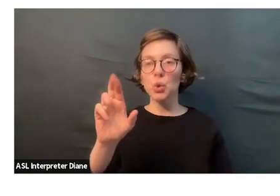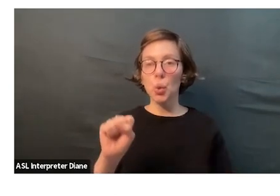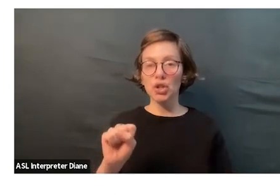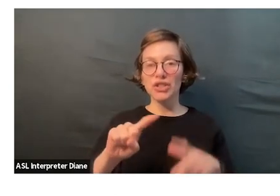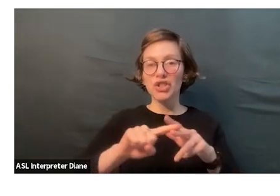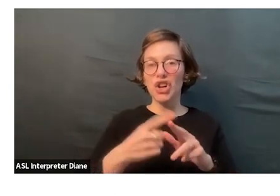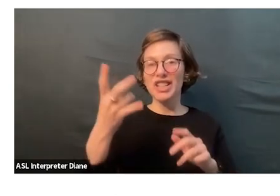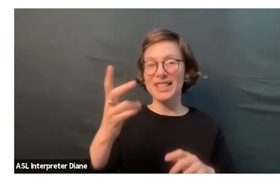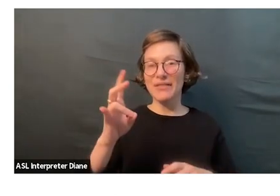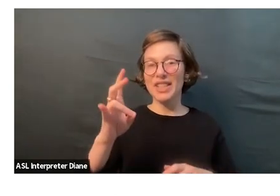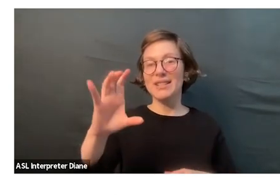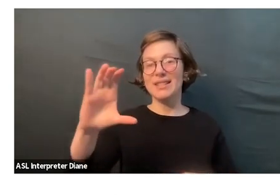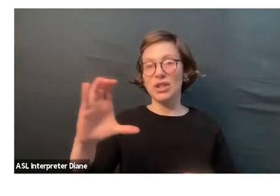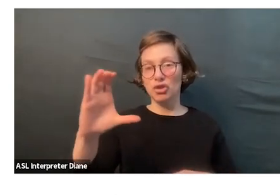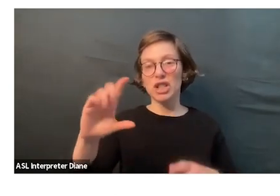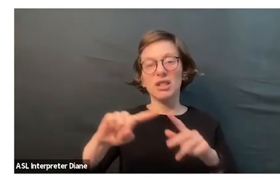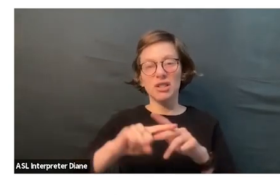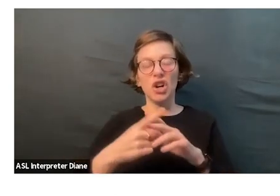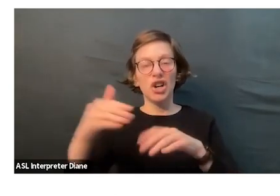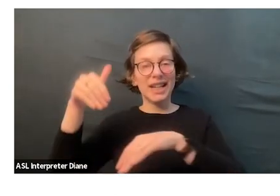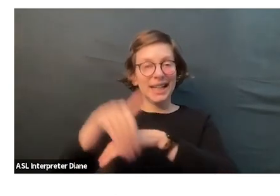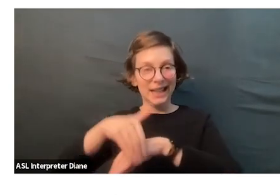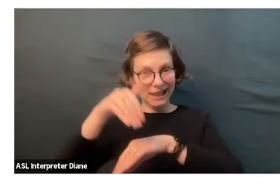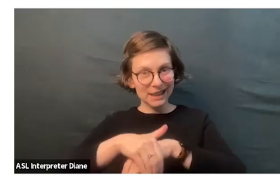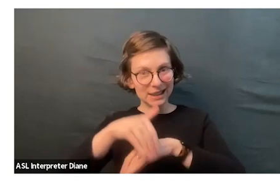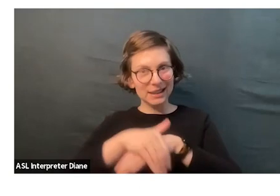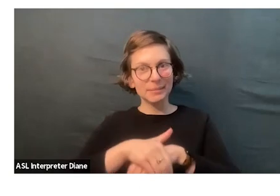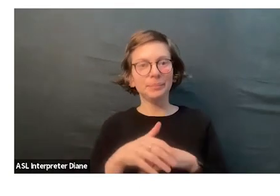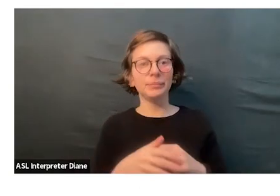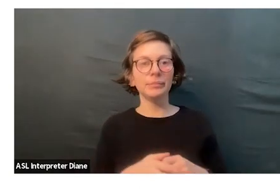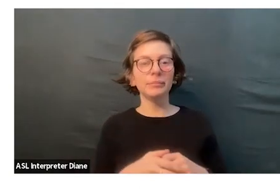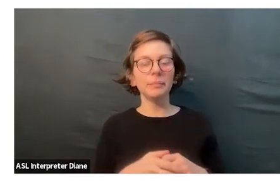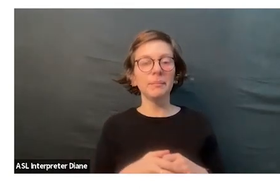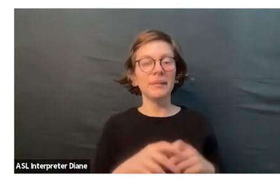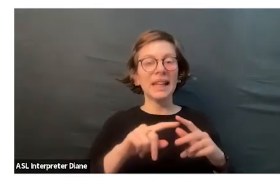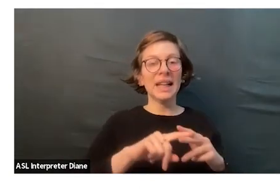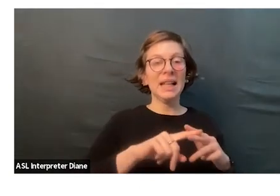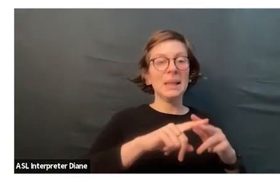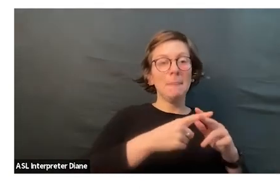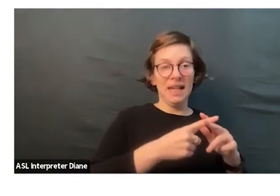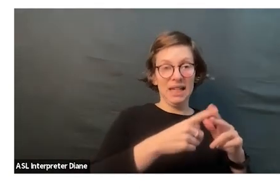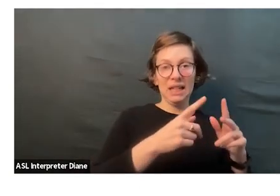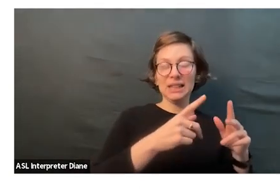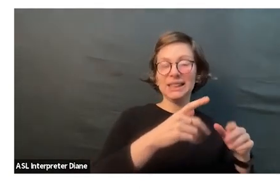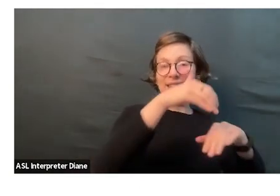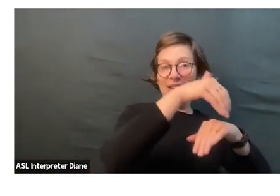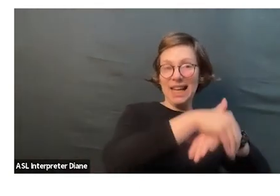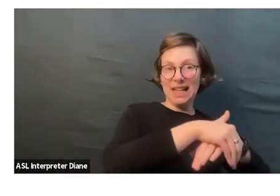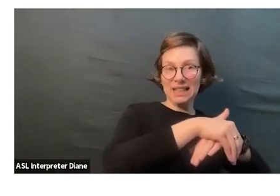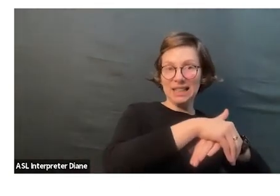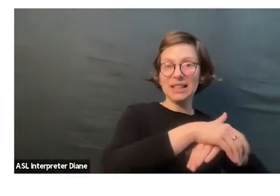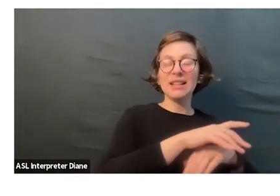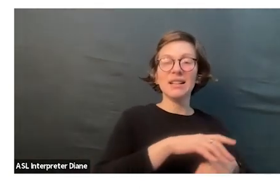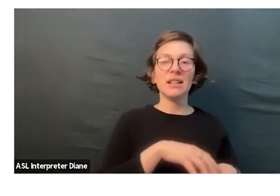Italy to then go and draw the monuments of ancient Rome, but it was considered a coming